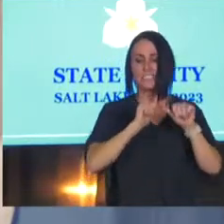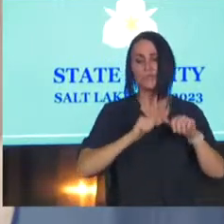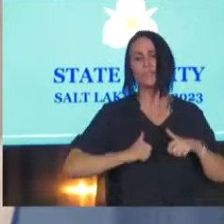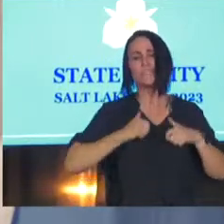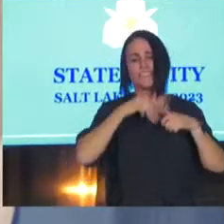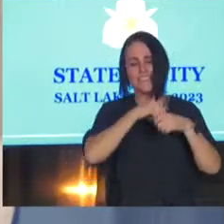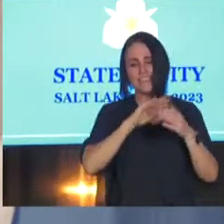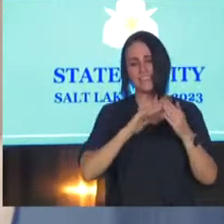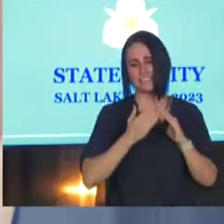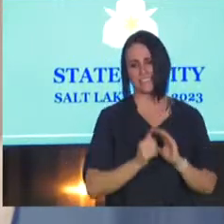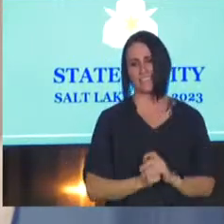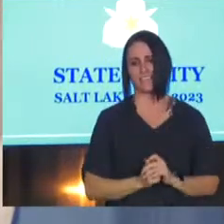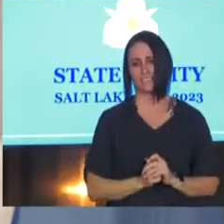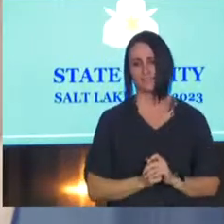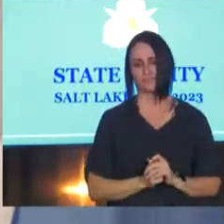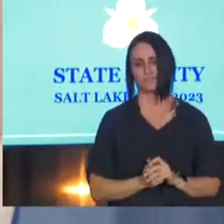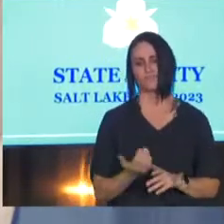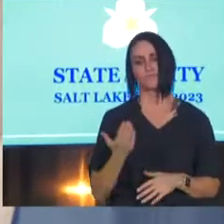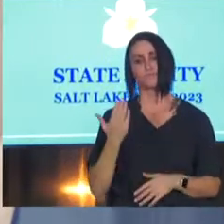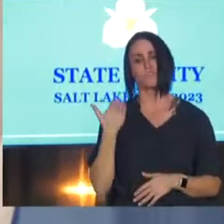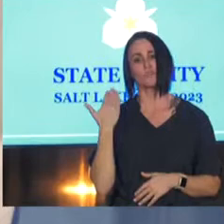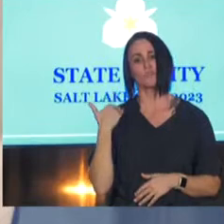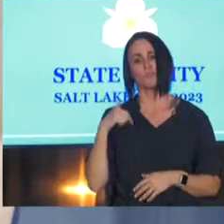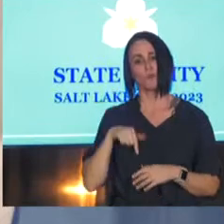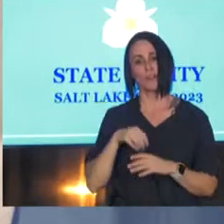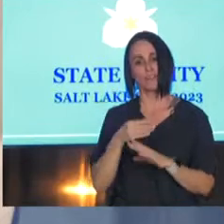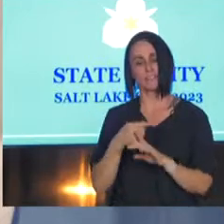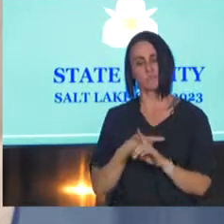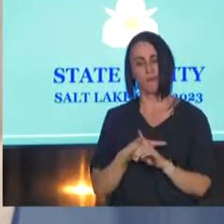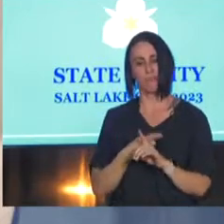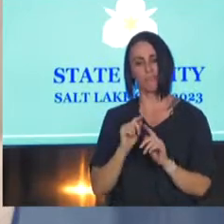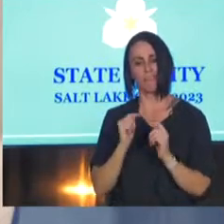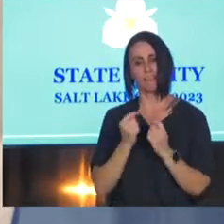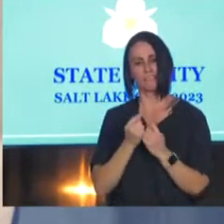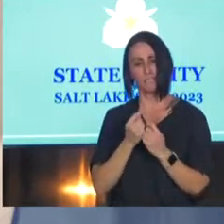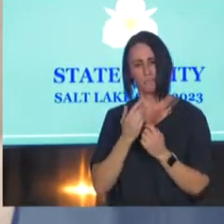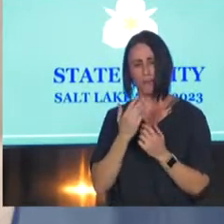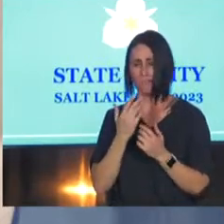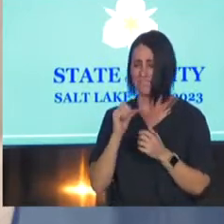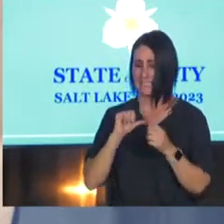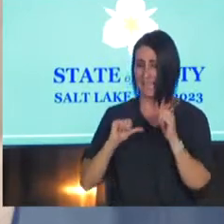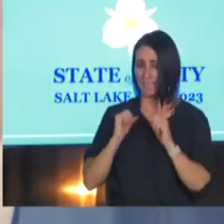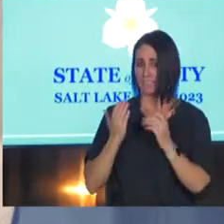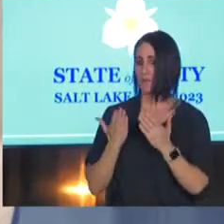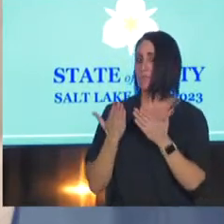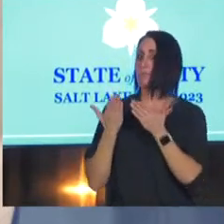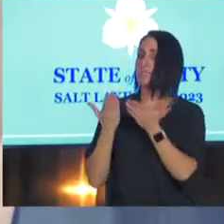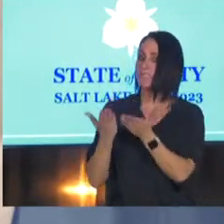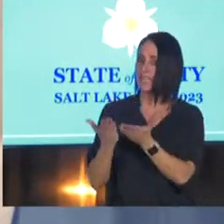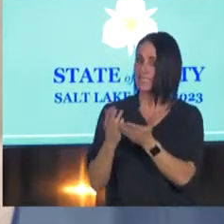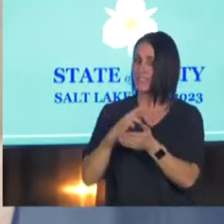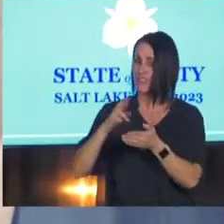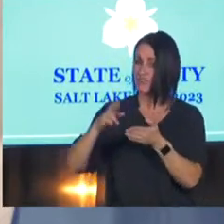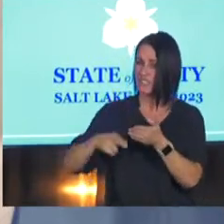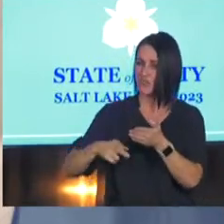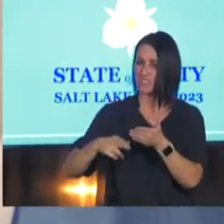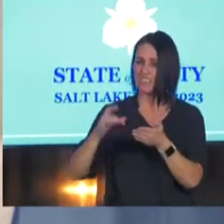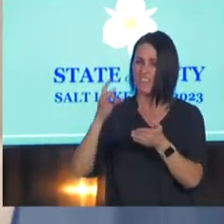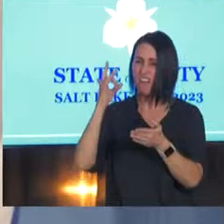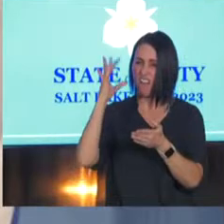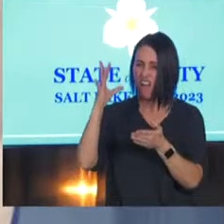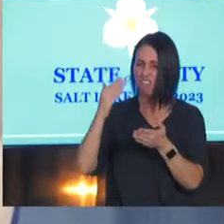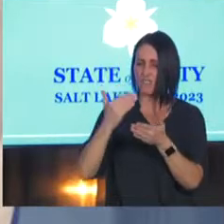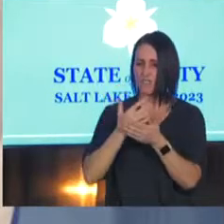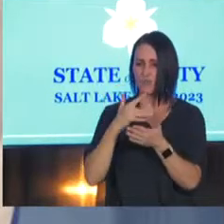this city. Earlier this month, a team of noted scientists presented the results of a devastating